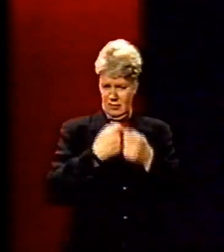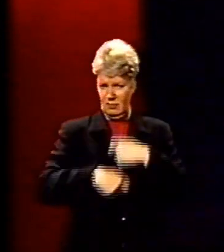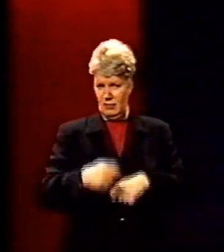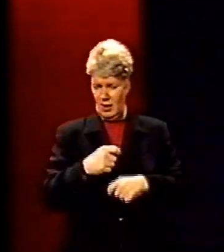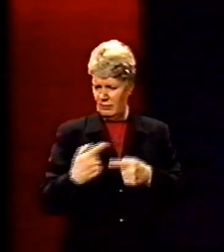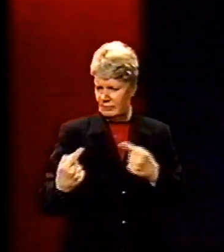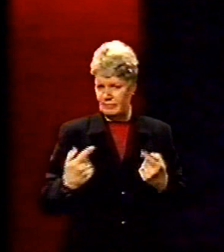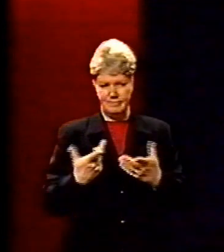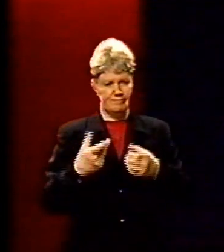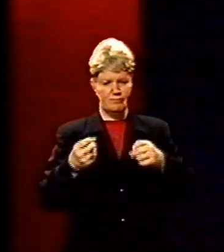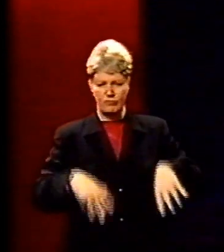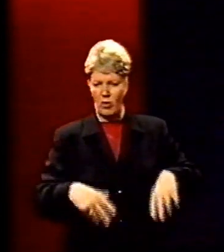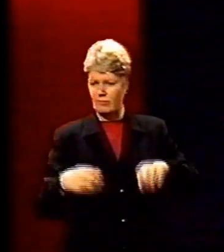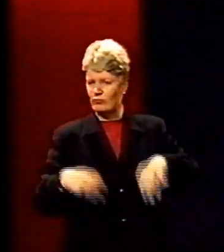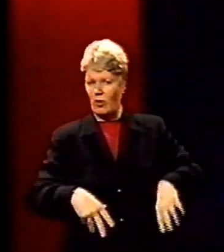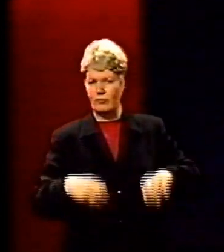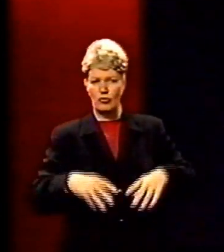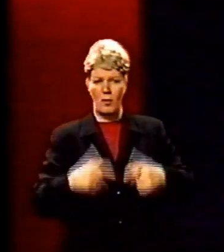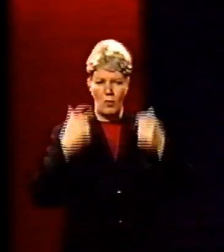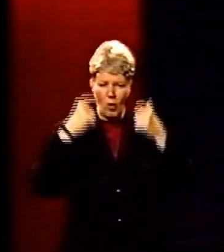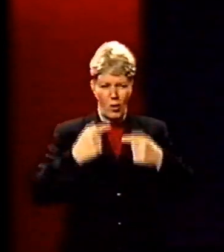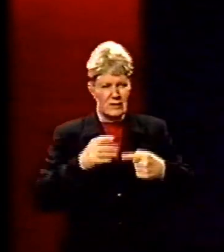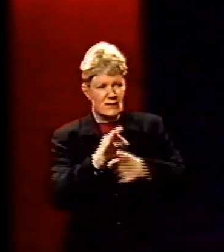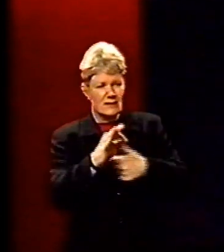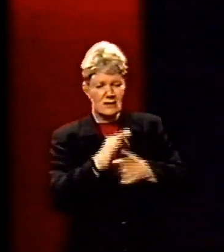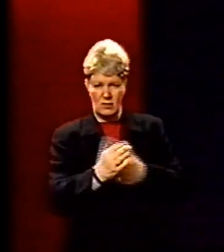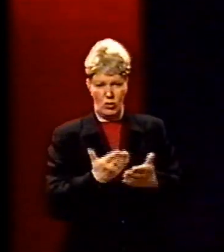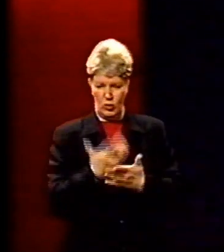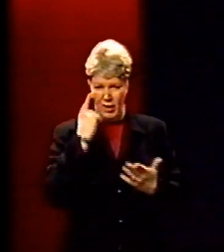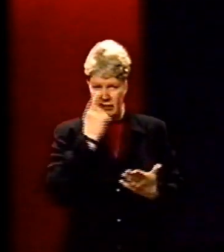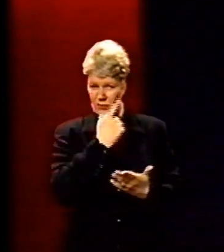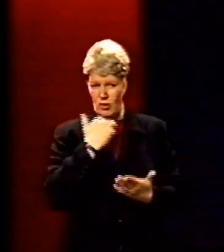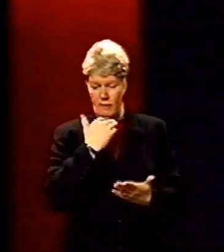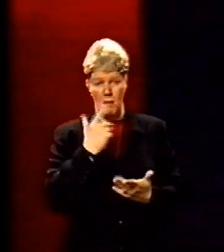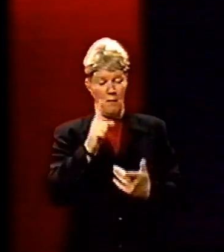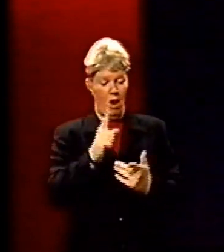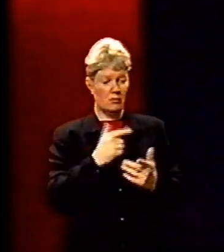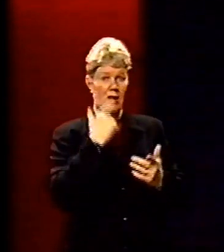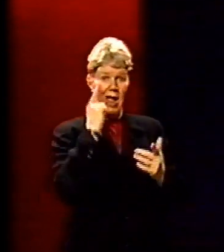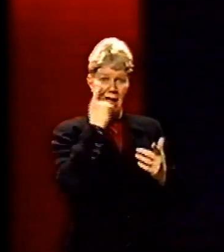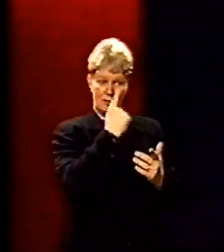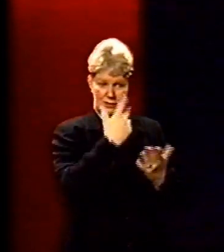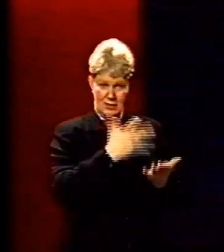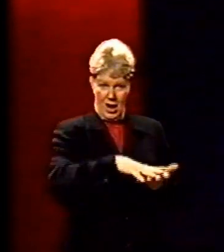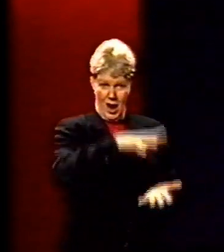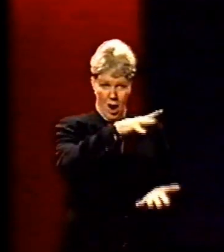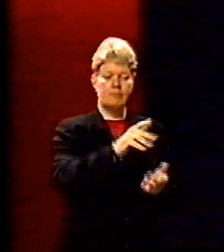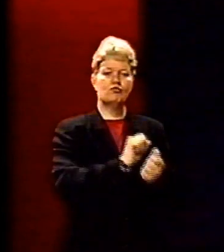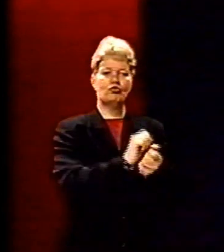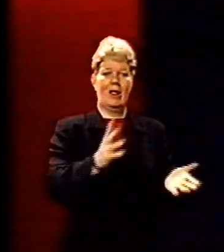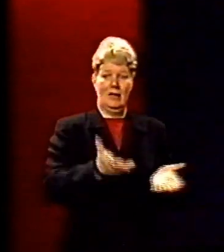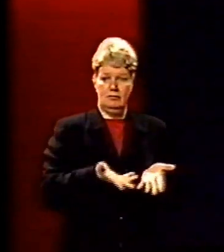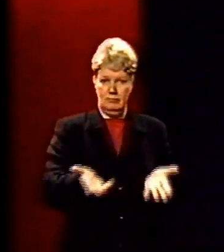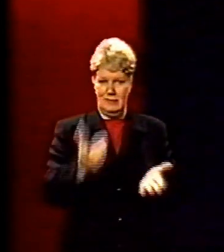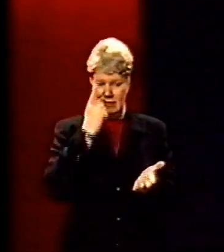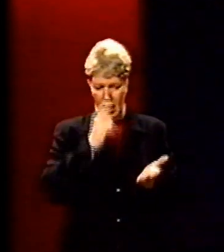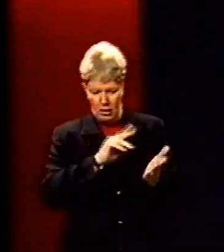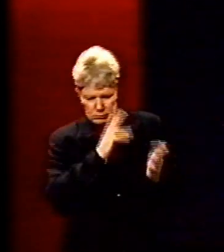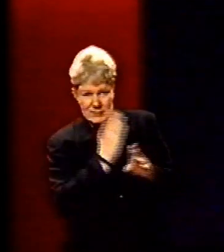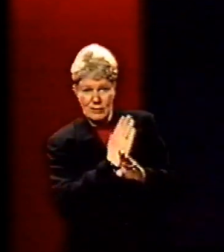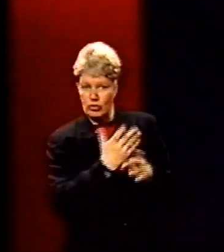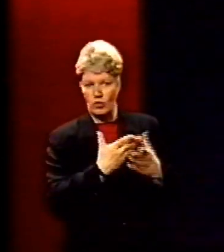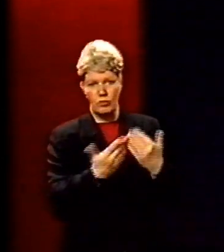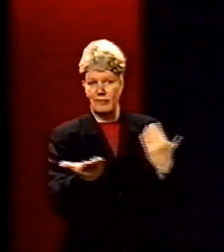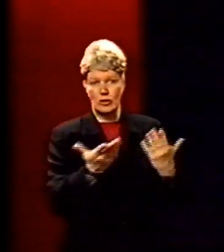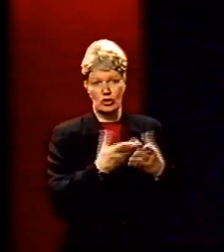for lack of evidence. Now, though, thousands of documents have been declassified and point to both knowledge and involvement of US